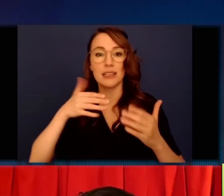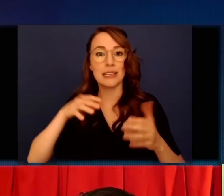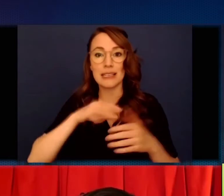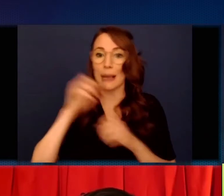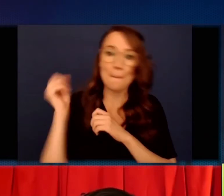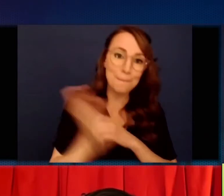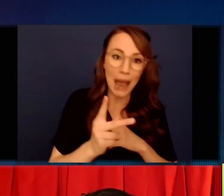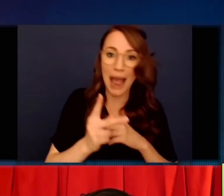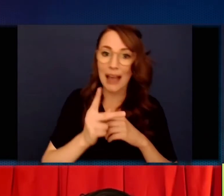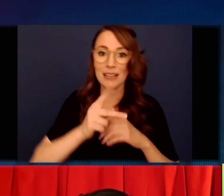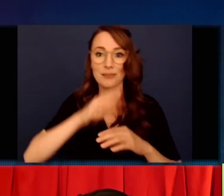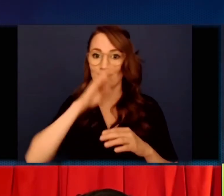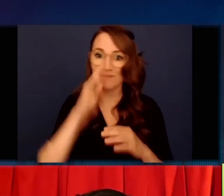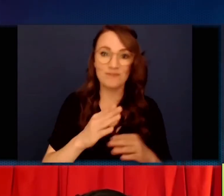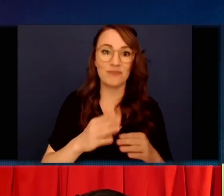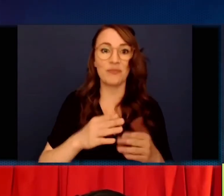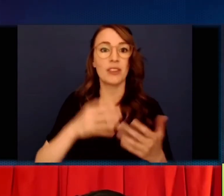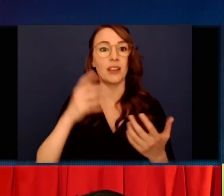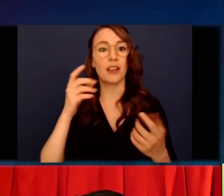were made to be.